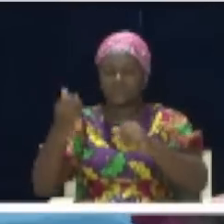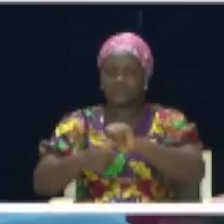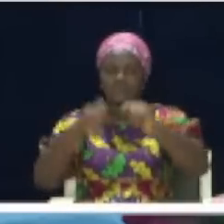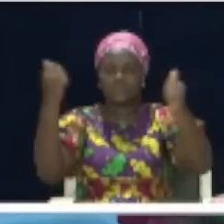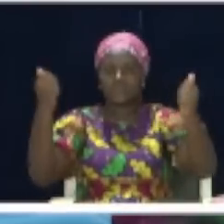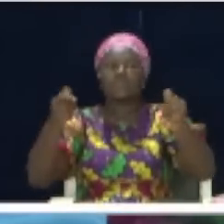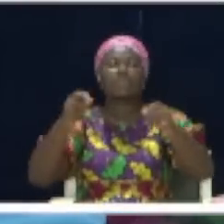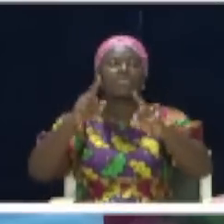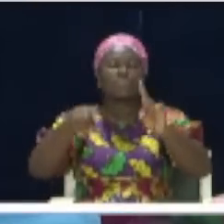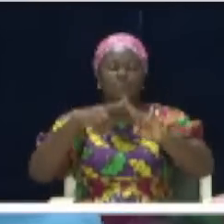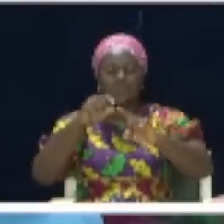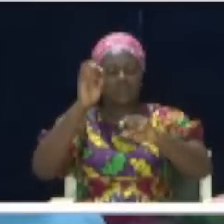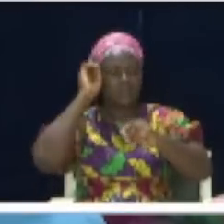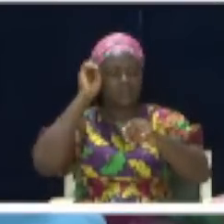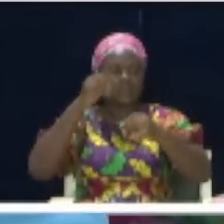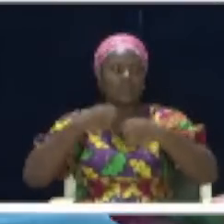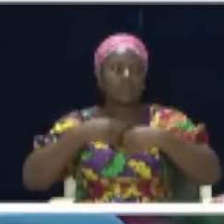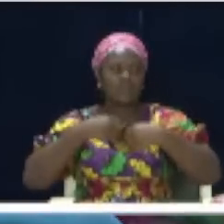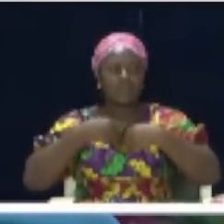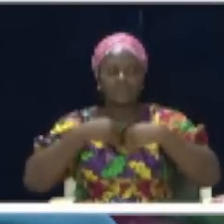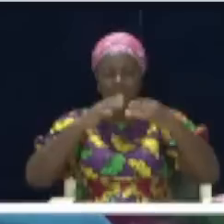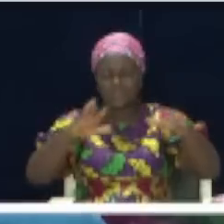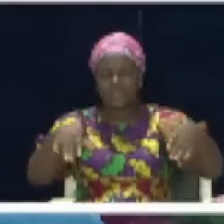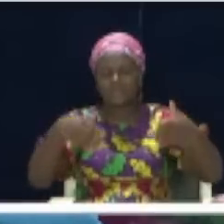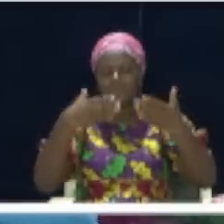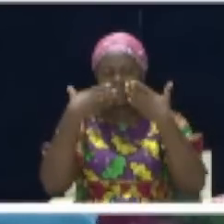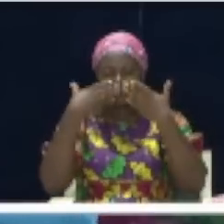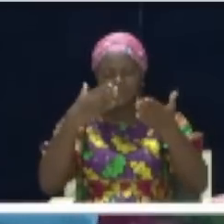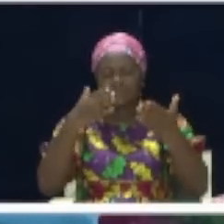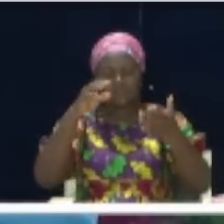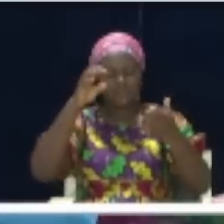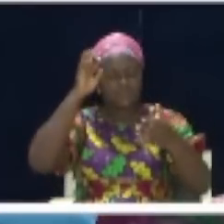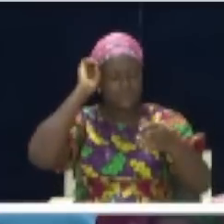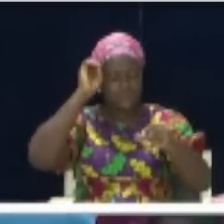he had given thanks, he broke it